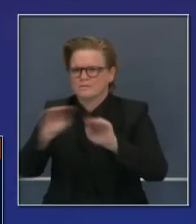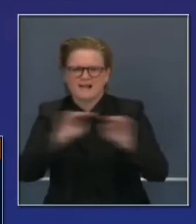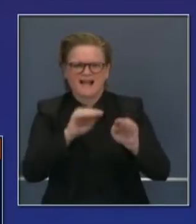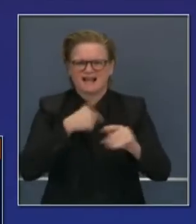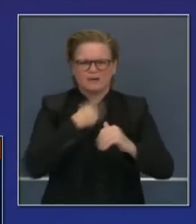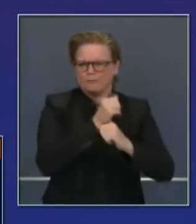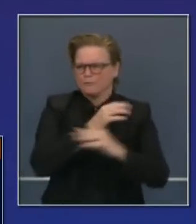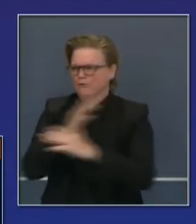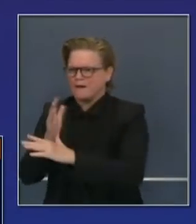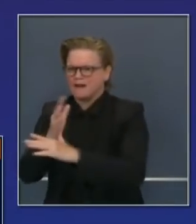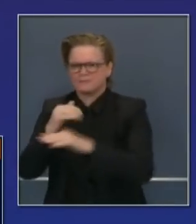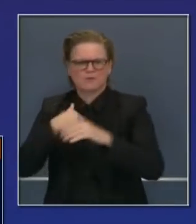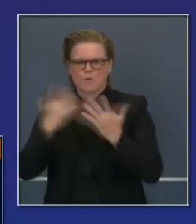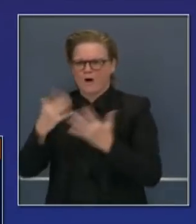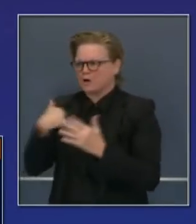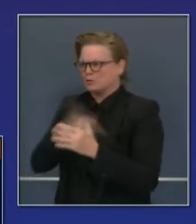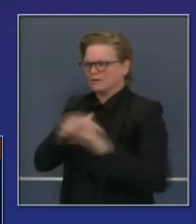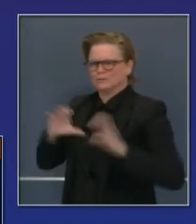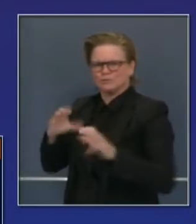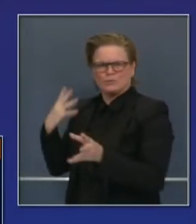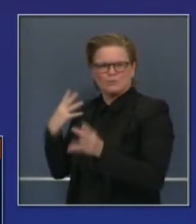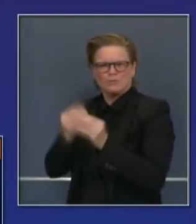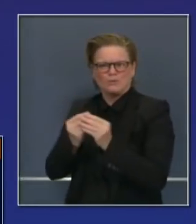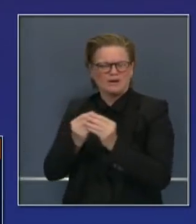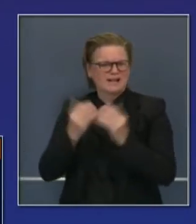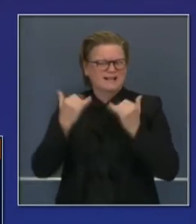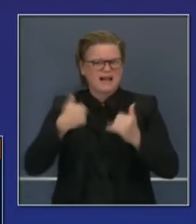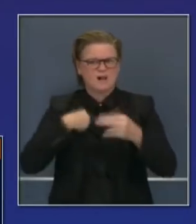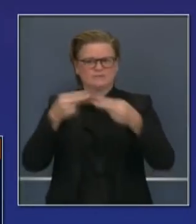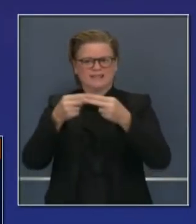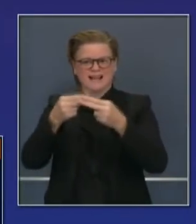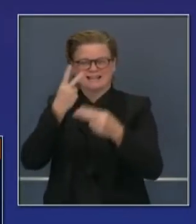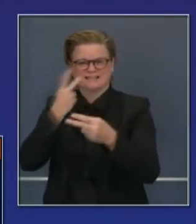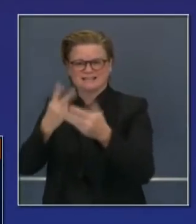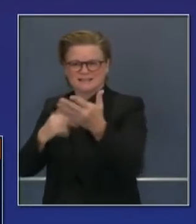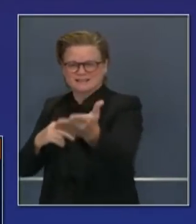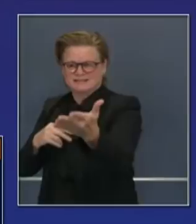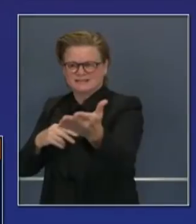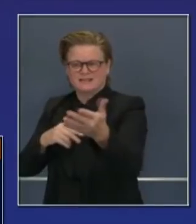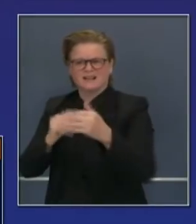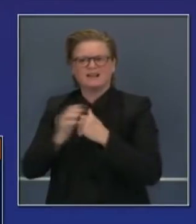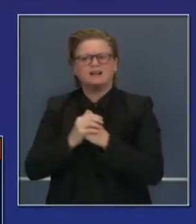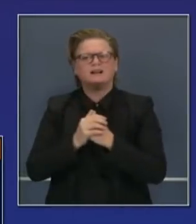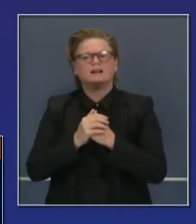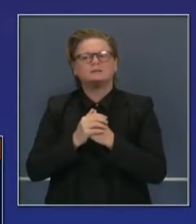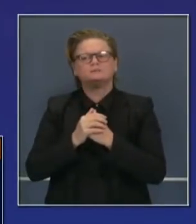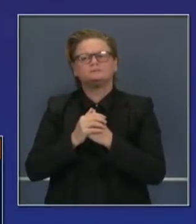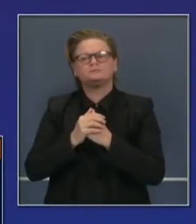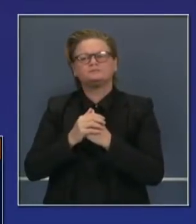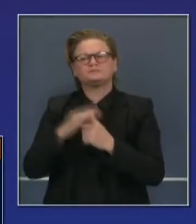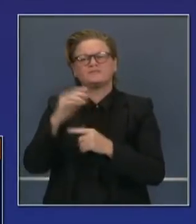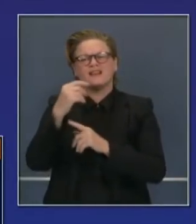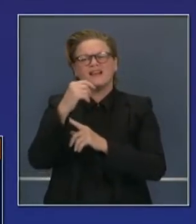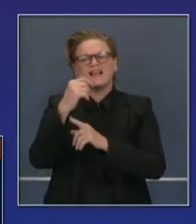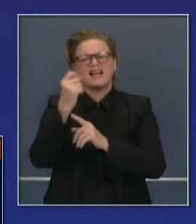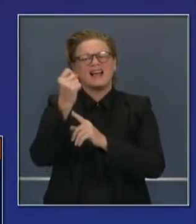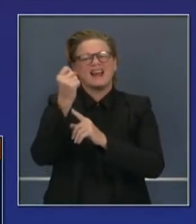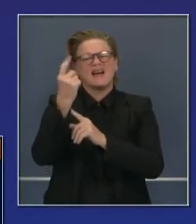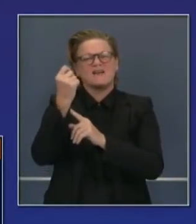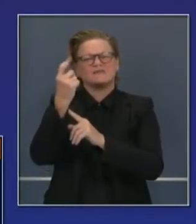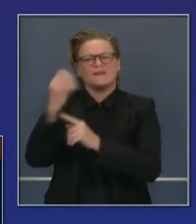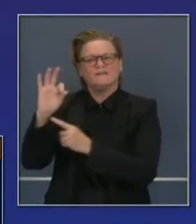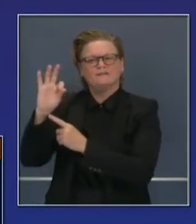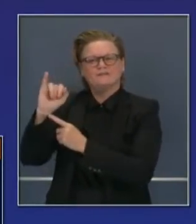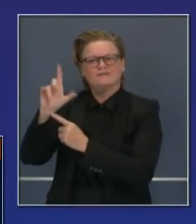preparation. You can see here on this slide, we've talked a lot about the 11 facilities outside our healthcare